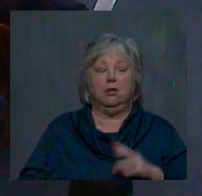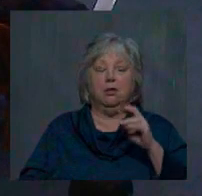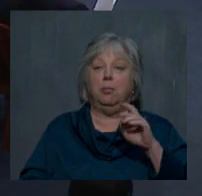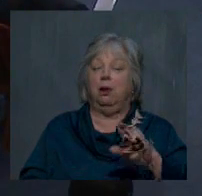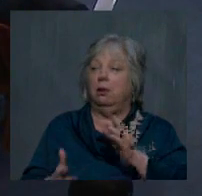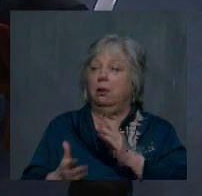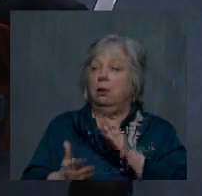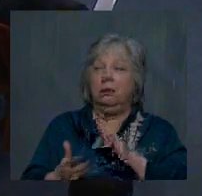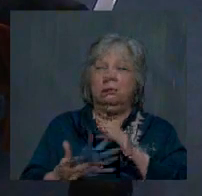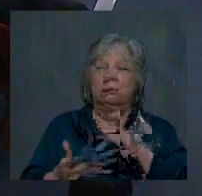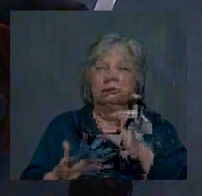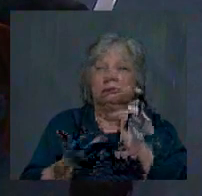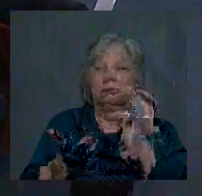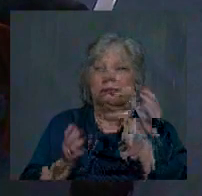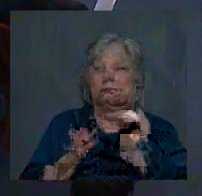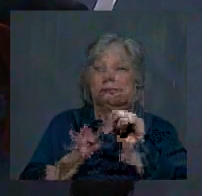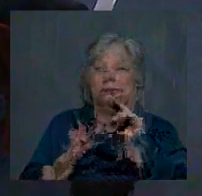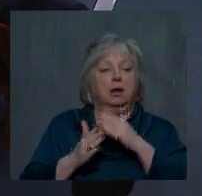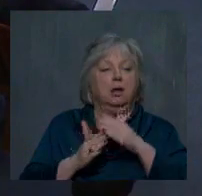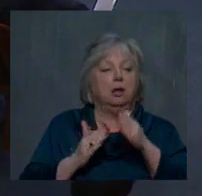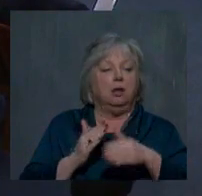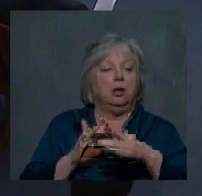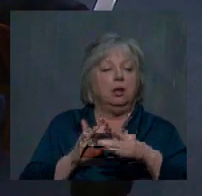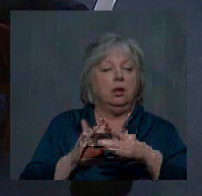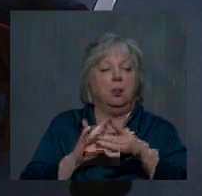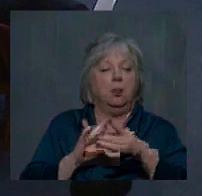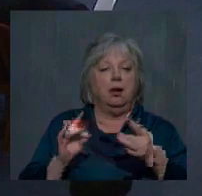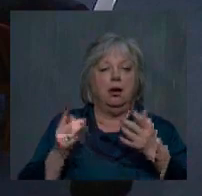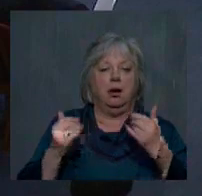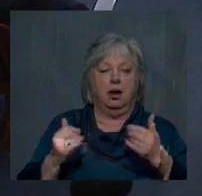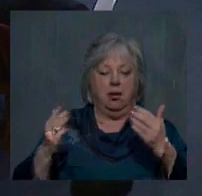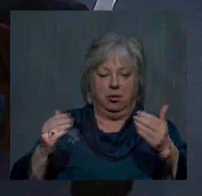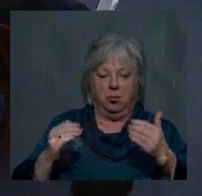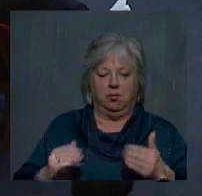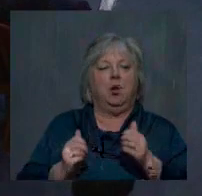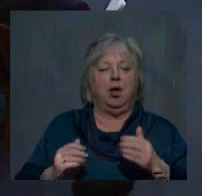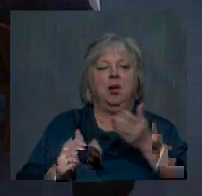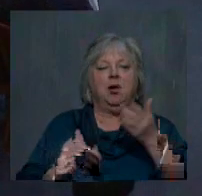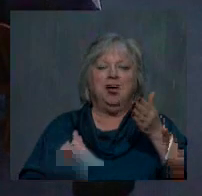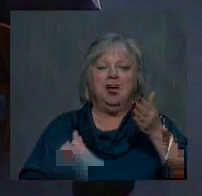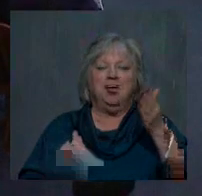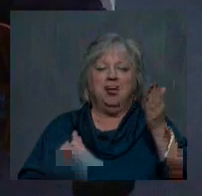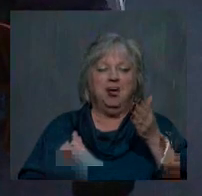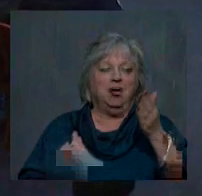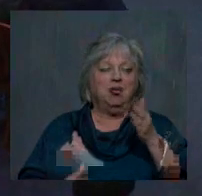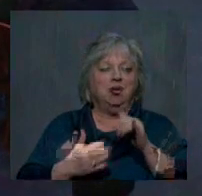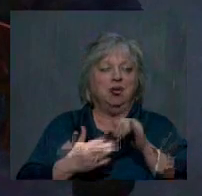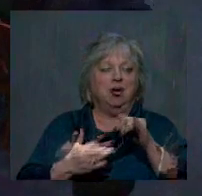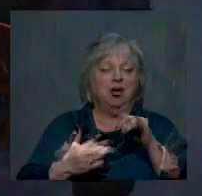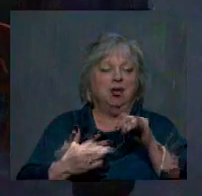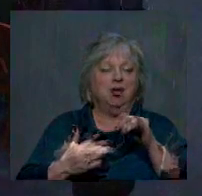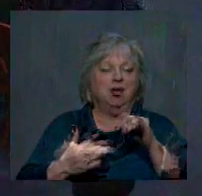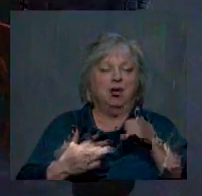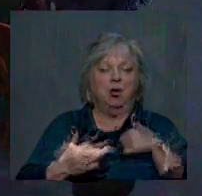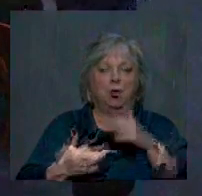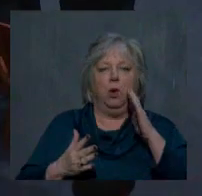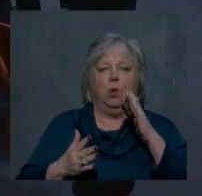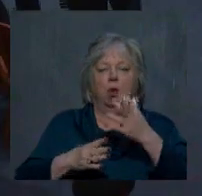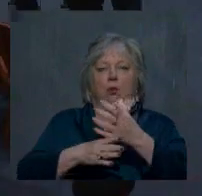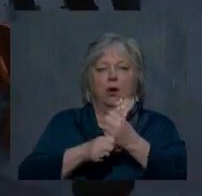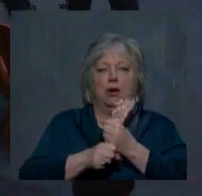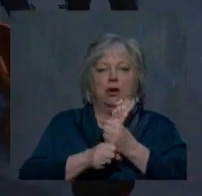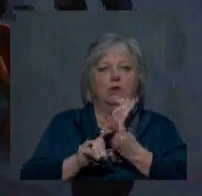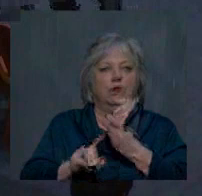It looks like that. Any comment to finish up that we have our